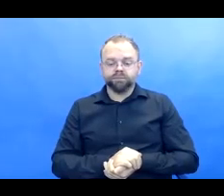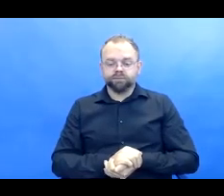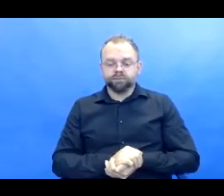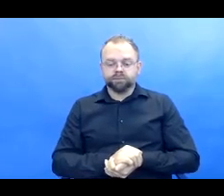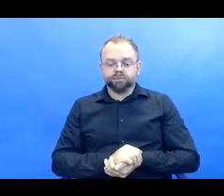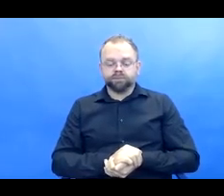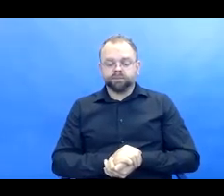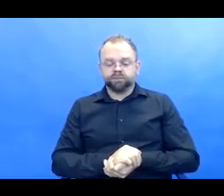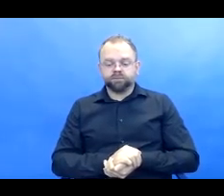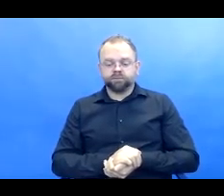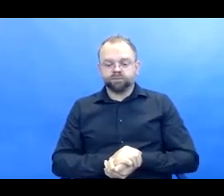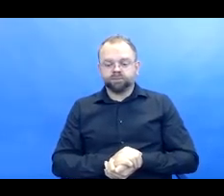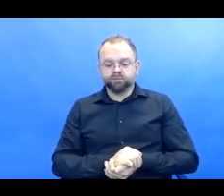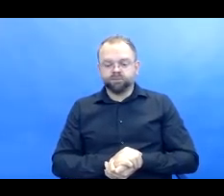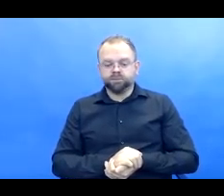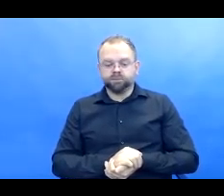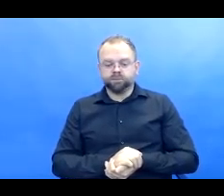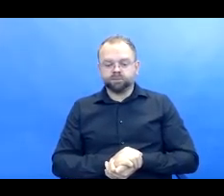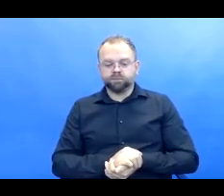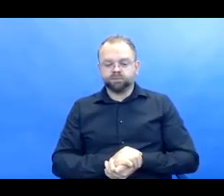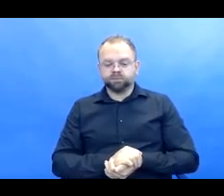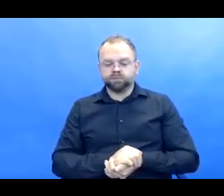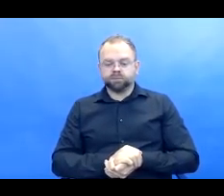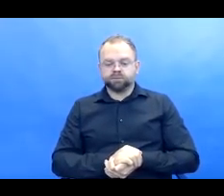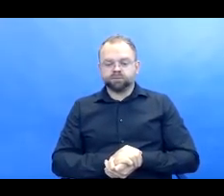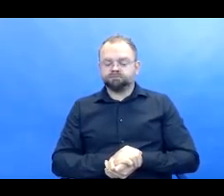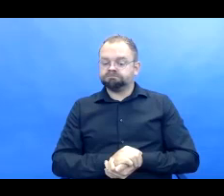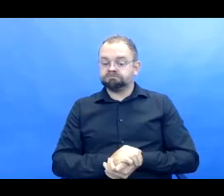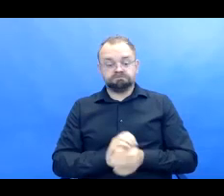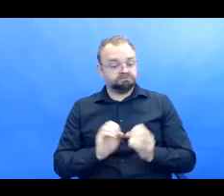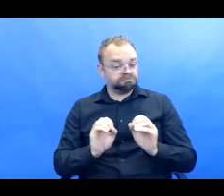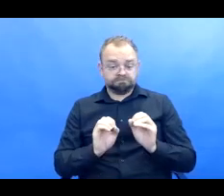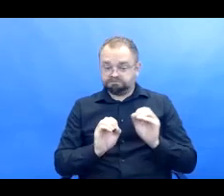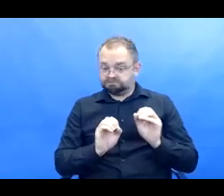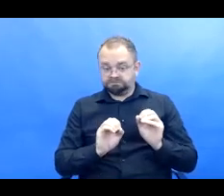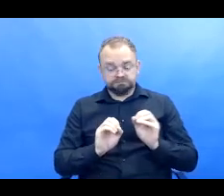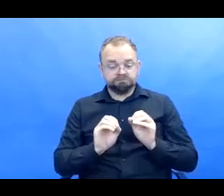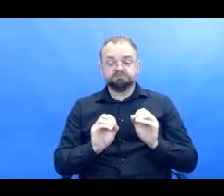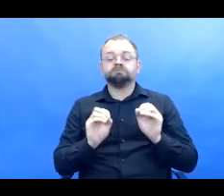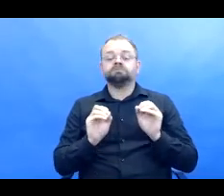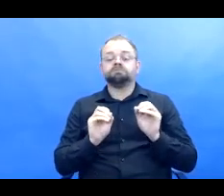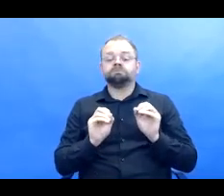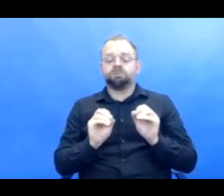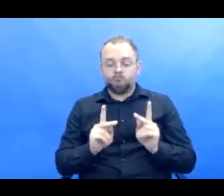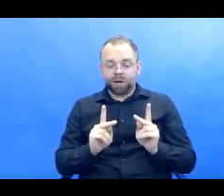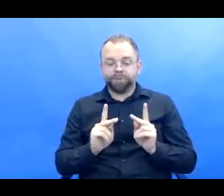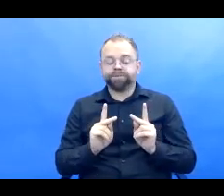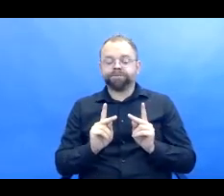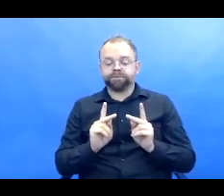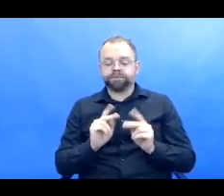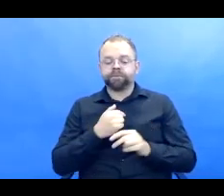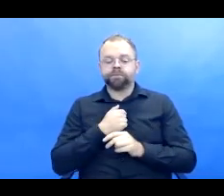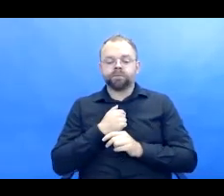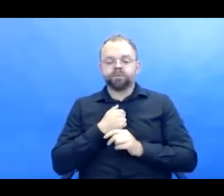Not yet. Okay, I would like to briefly go back and give the